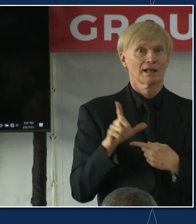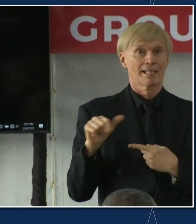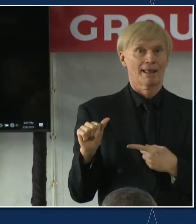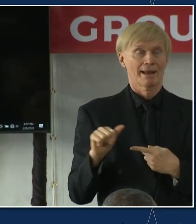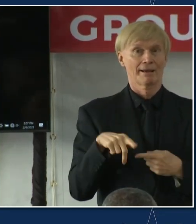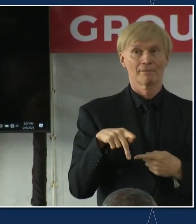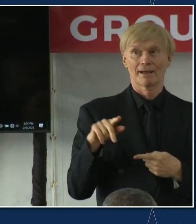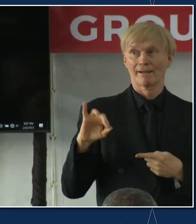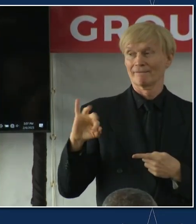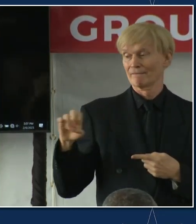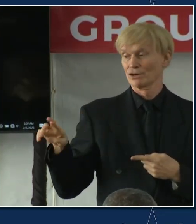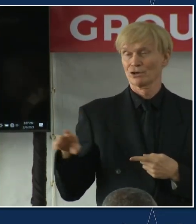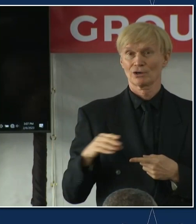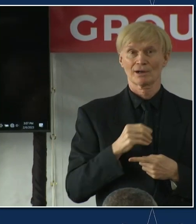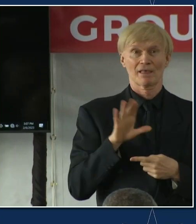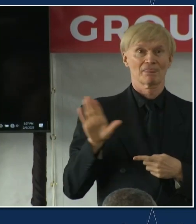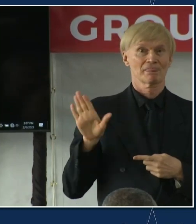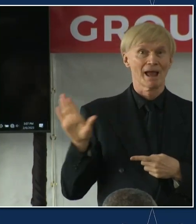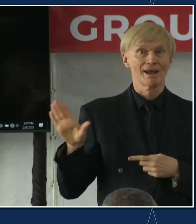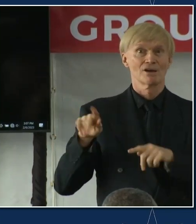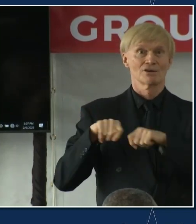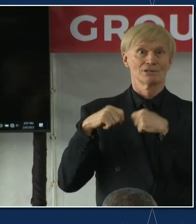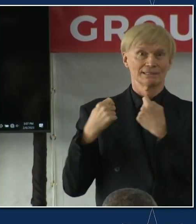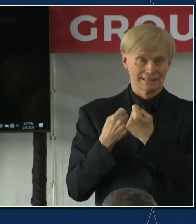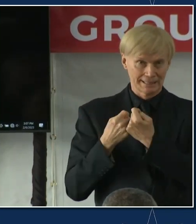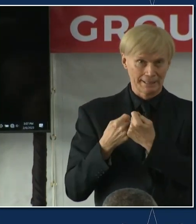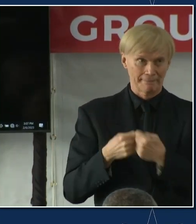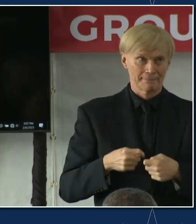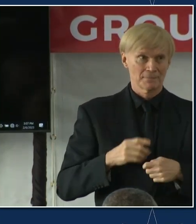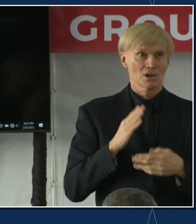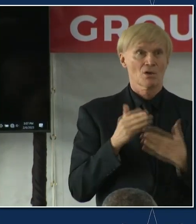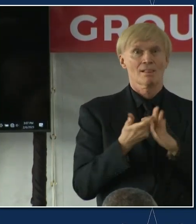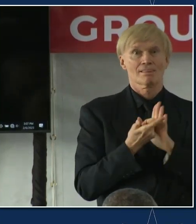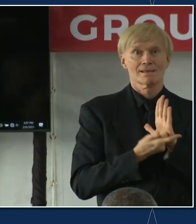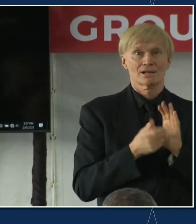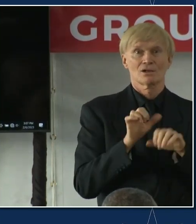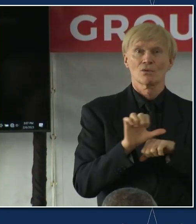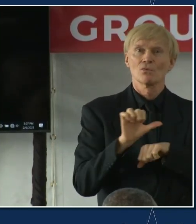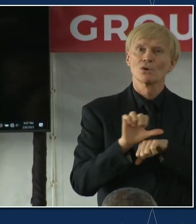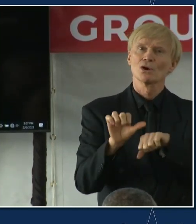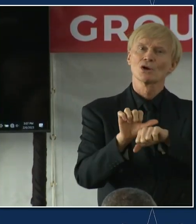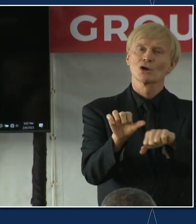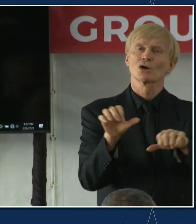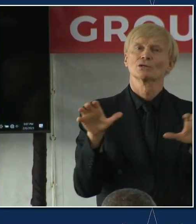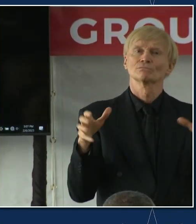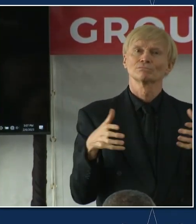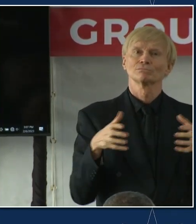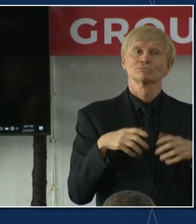Piper and their amazing team. Though the legal work is expensive,